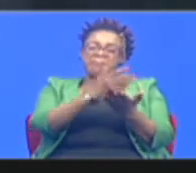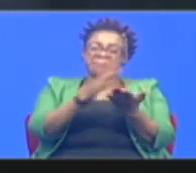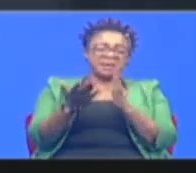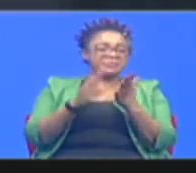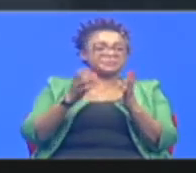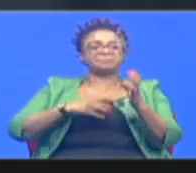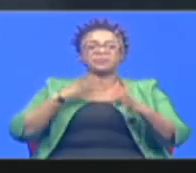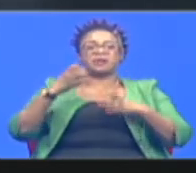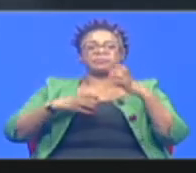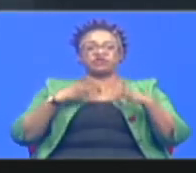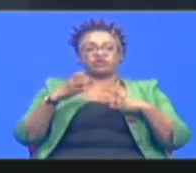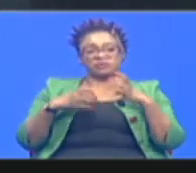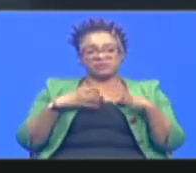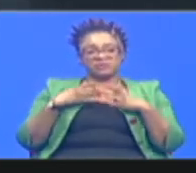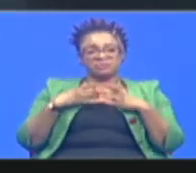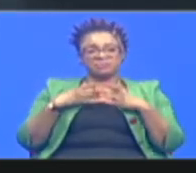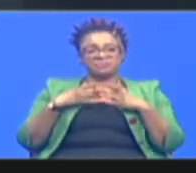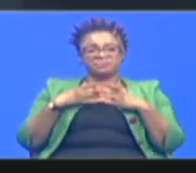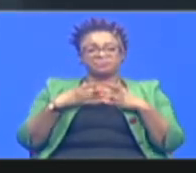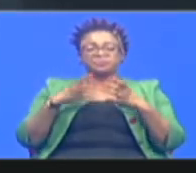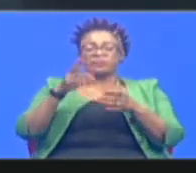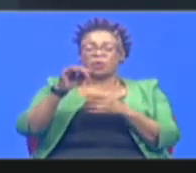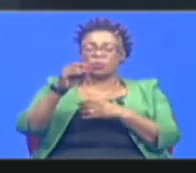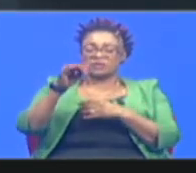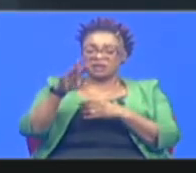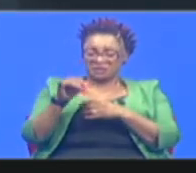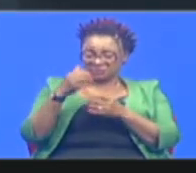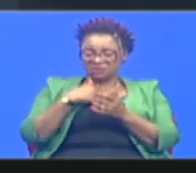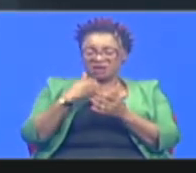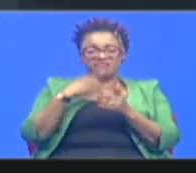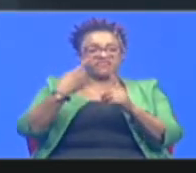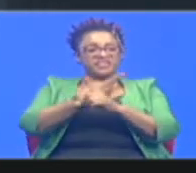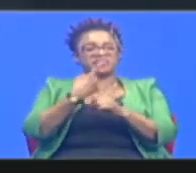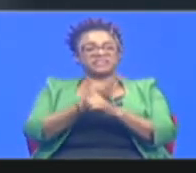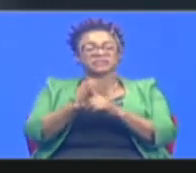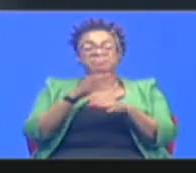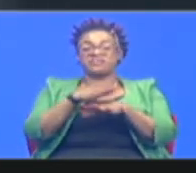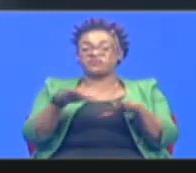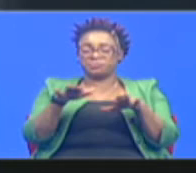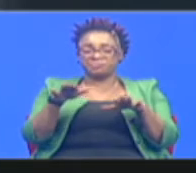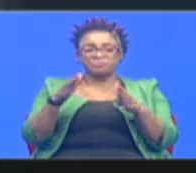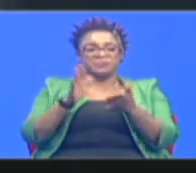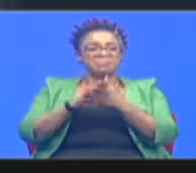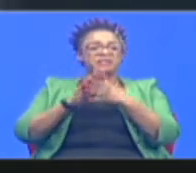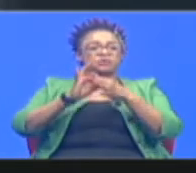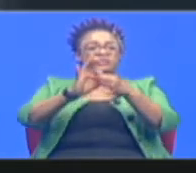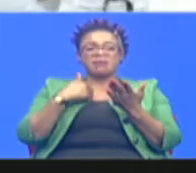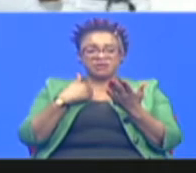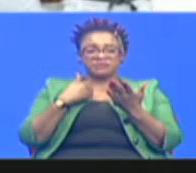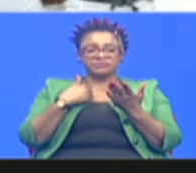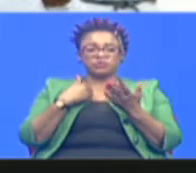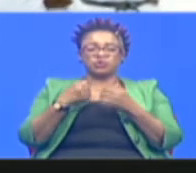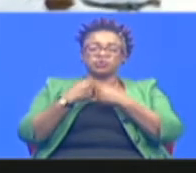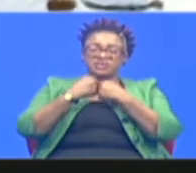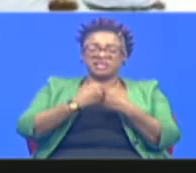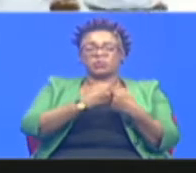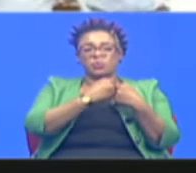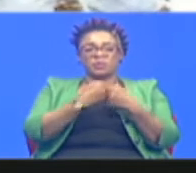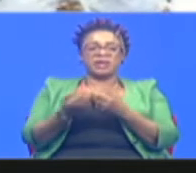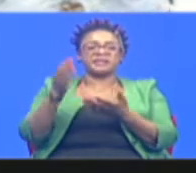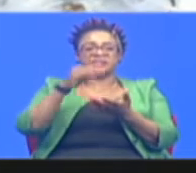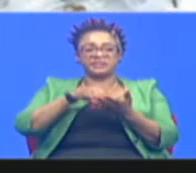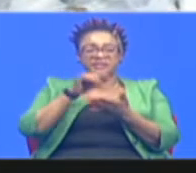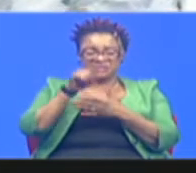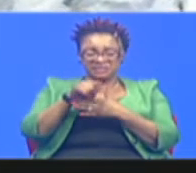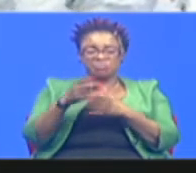Protest art pours its bold colors across various platforms, but is unified by found a space to tickle a bone in this